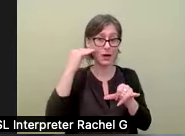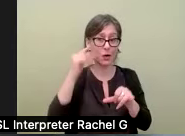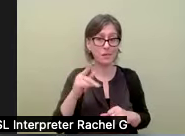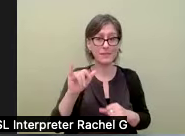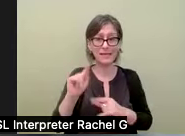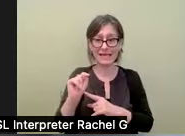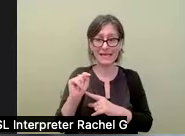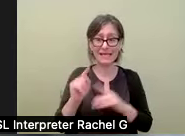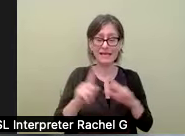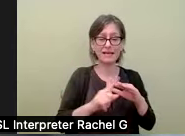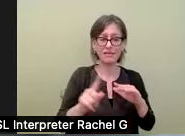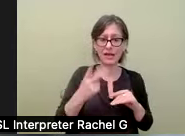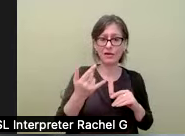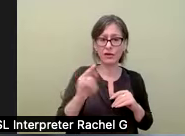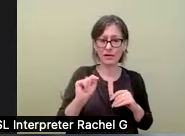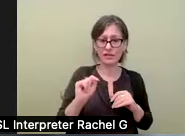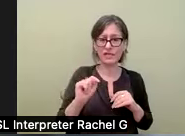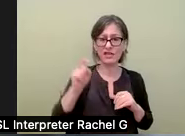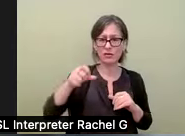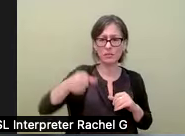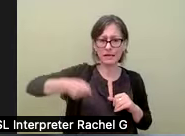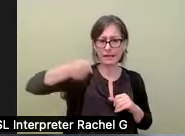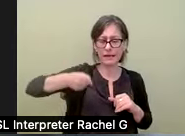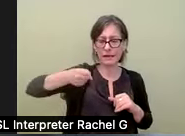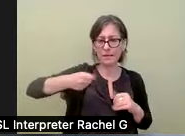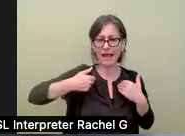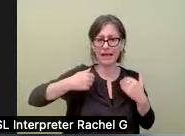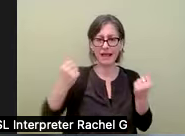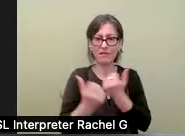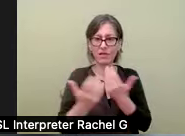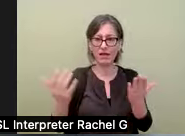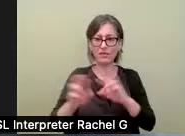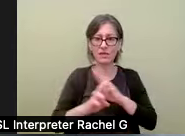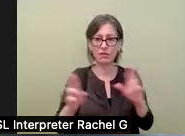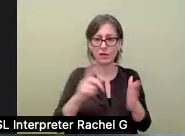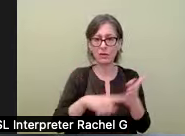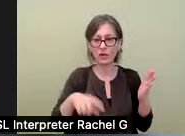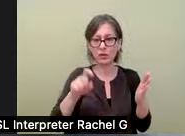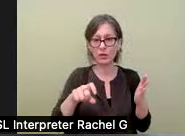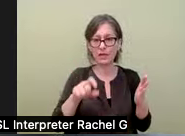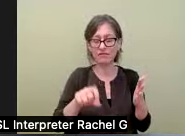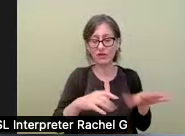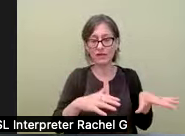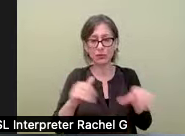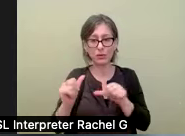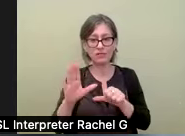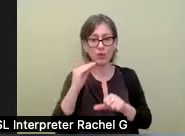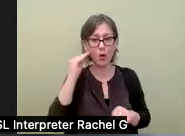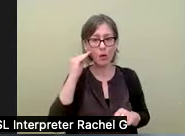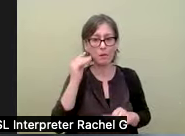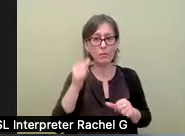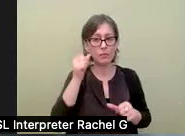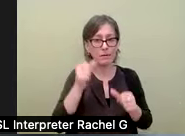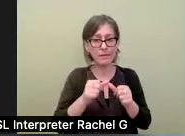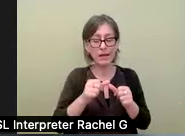An evacuation kit should be in a bag and contain all the items you should need if you need to leave your home. Remember, tsunamis